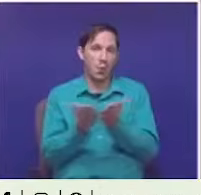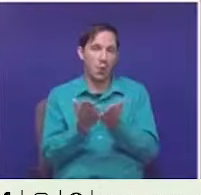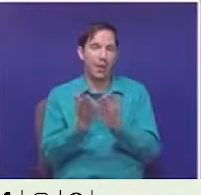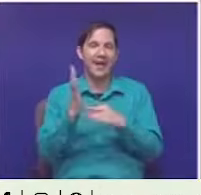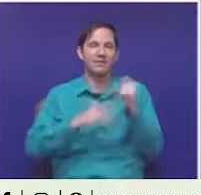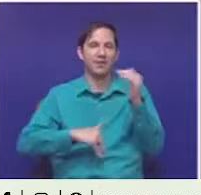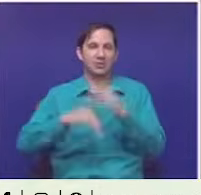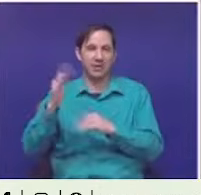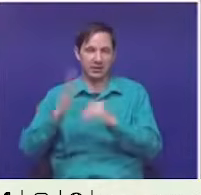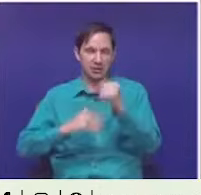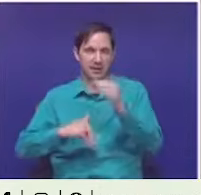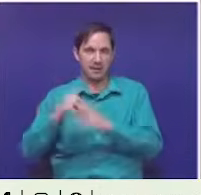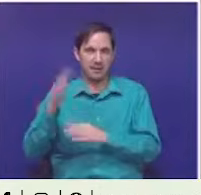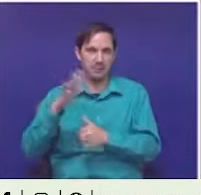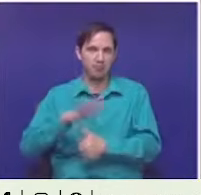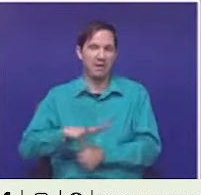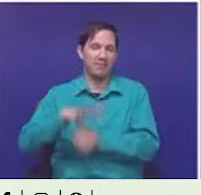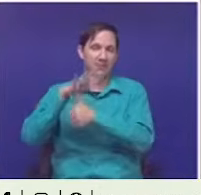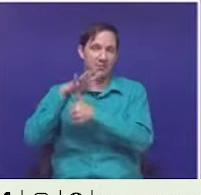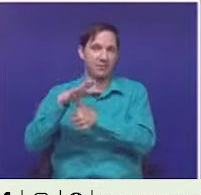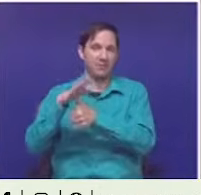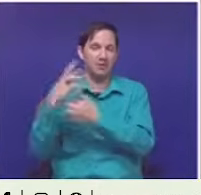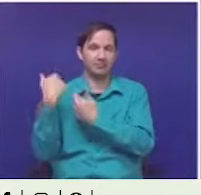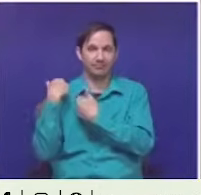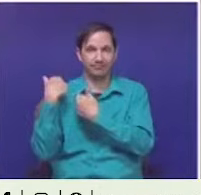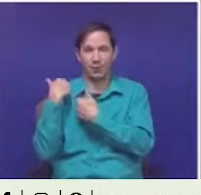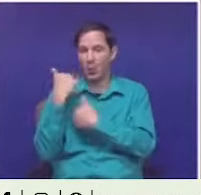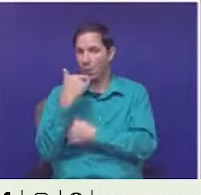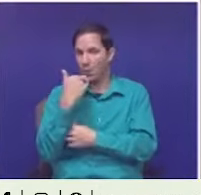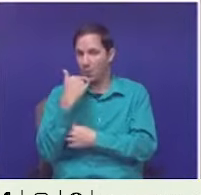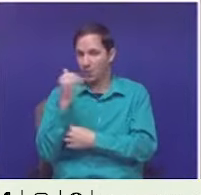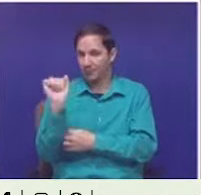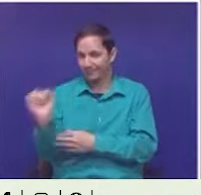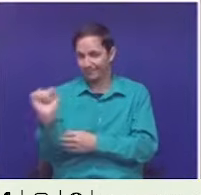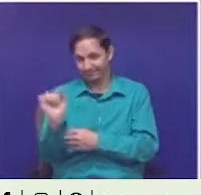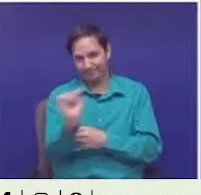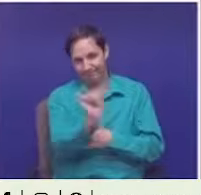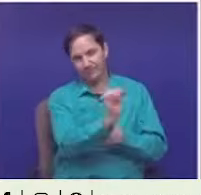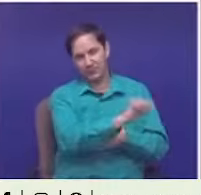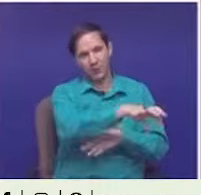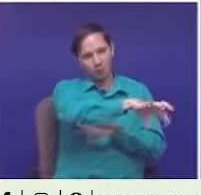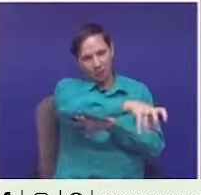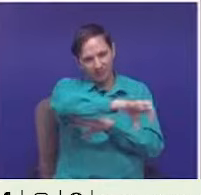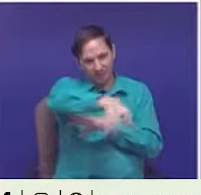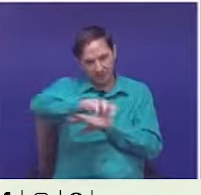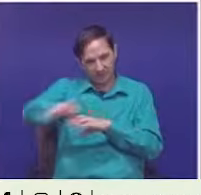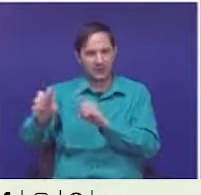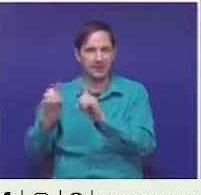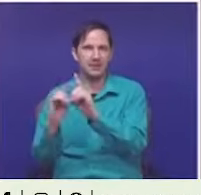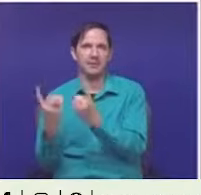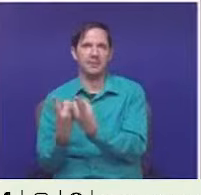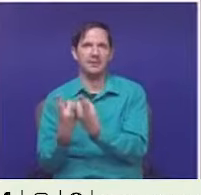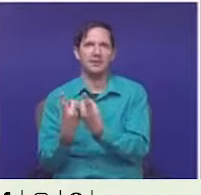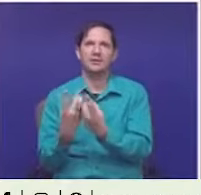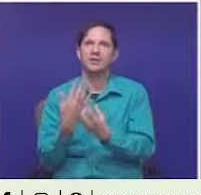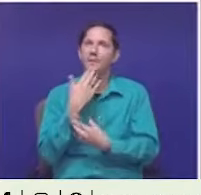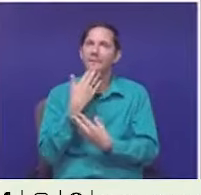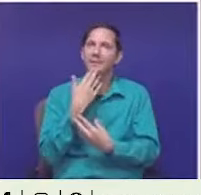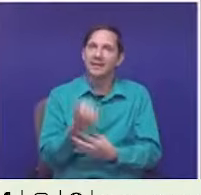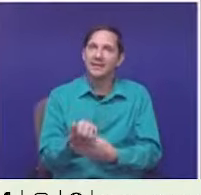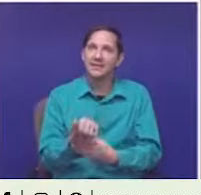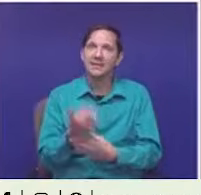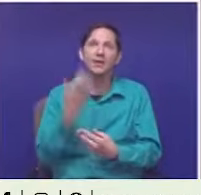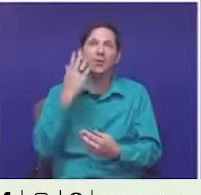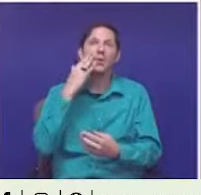the responsibility of provincial education departments. So I do ask members that when they do appear before you, please look at